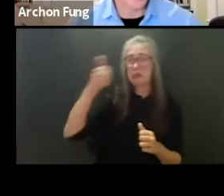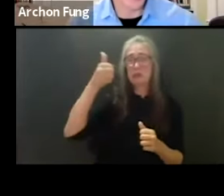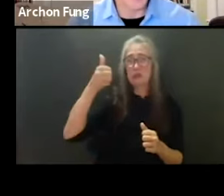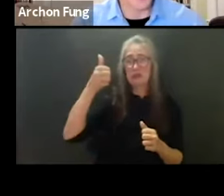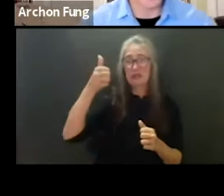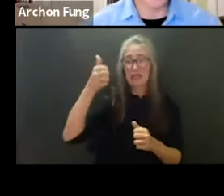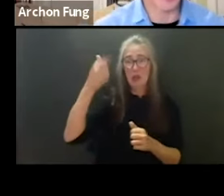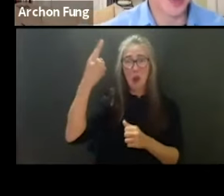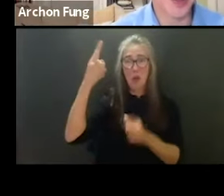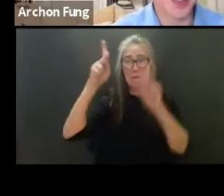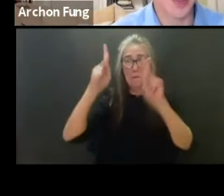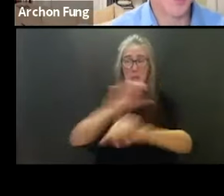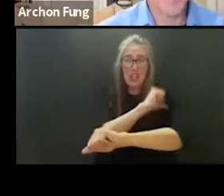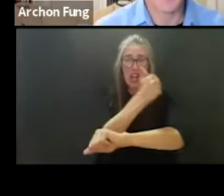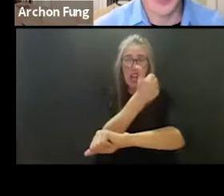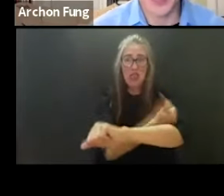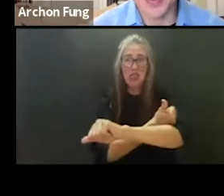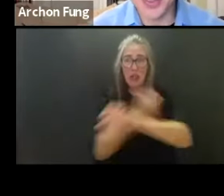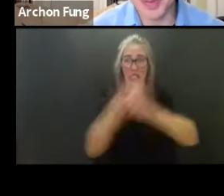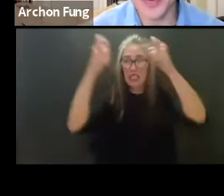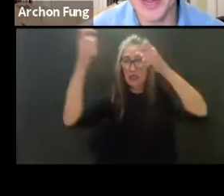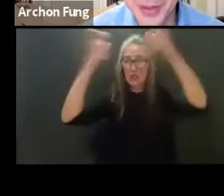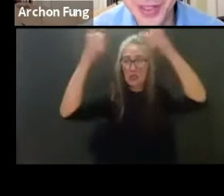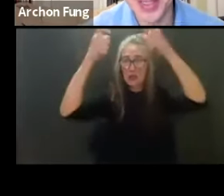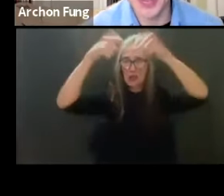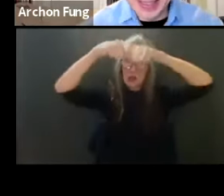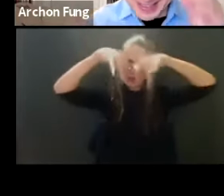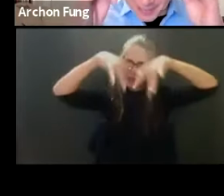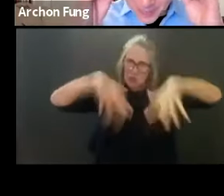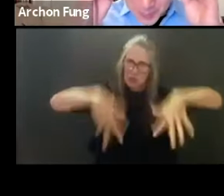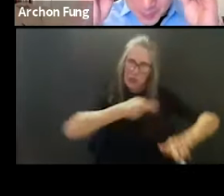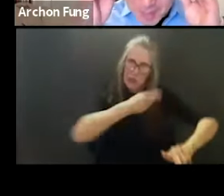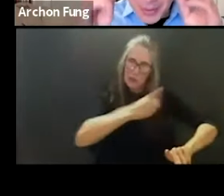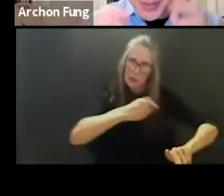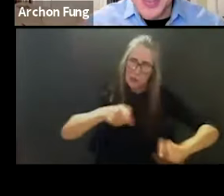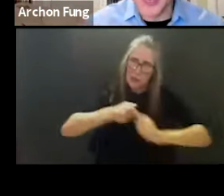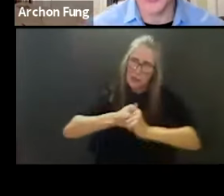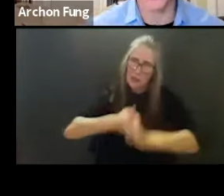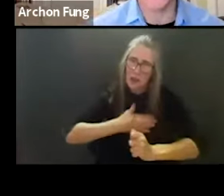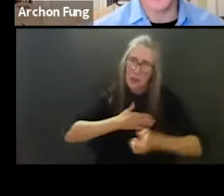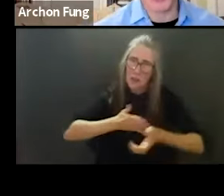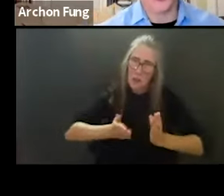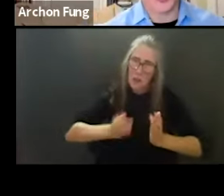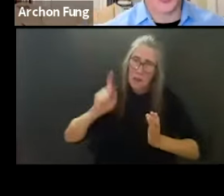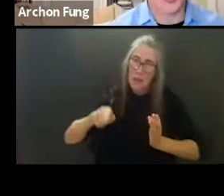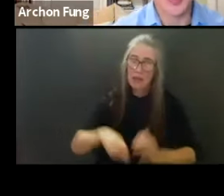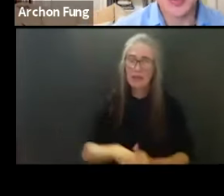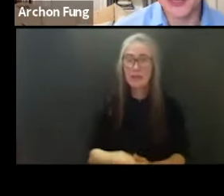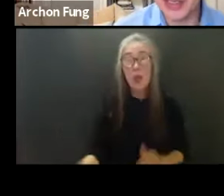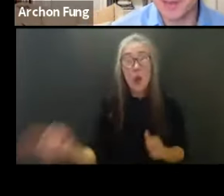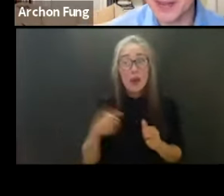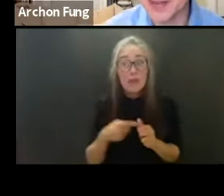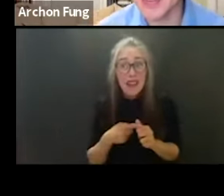held authoritarian decline. This is pretty interesting. Most, so when I was first